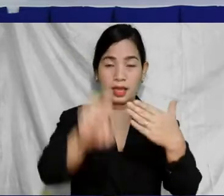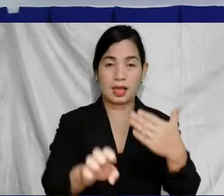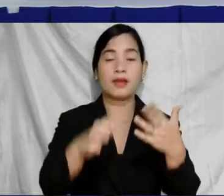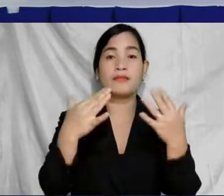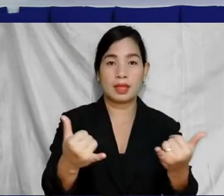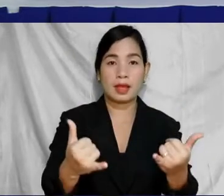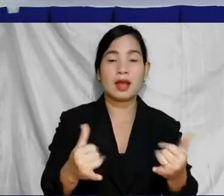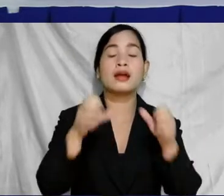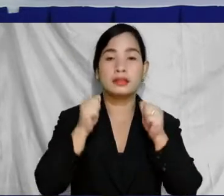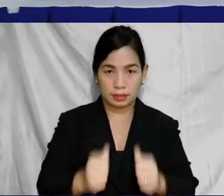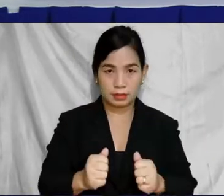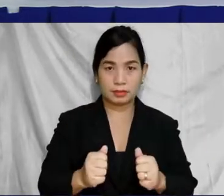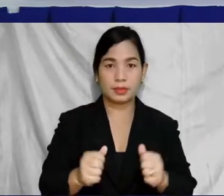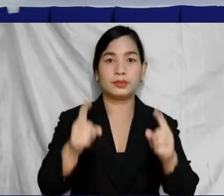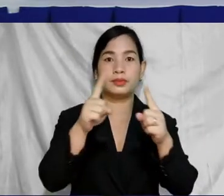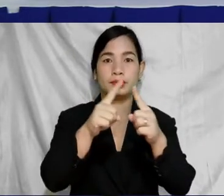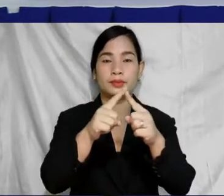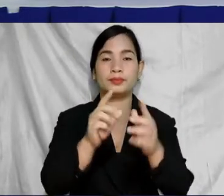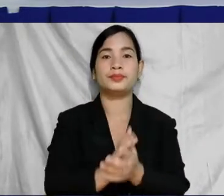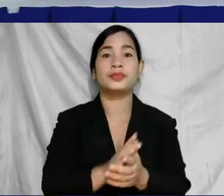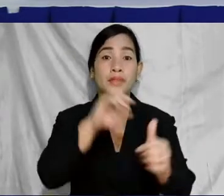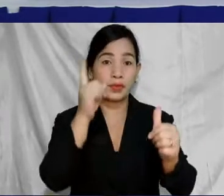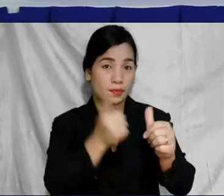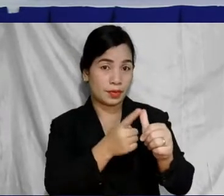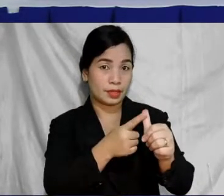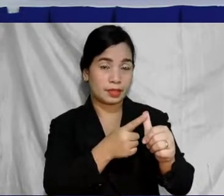Towards the end of our episode, you will be able to